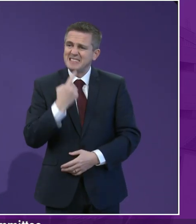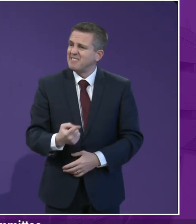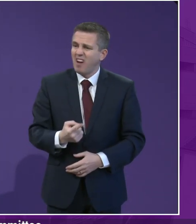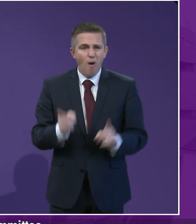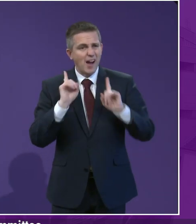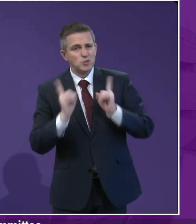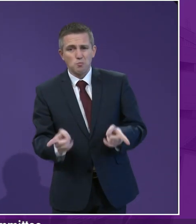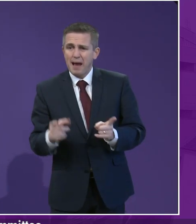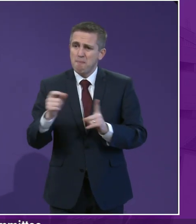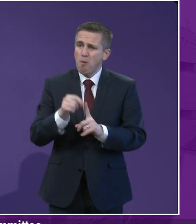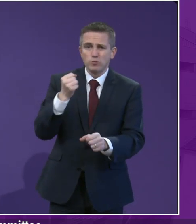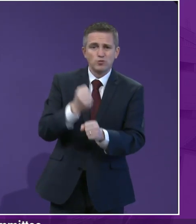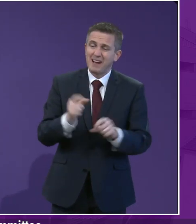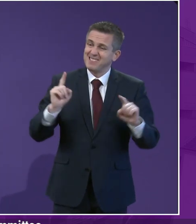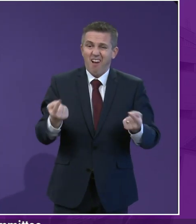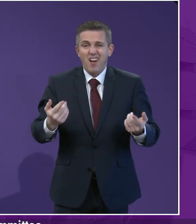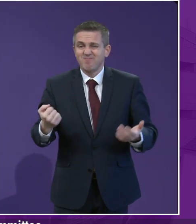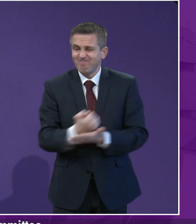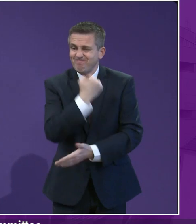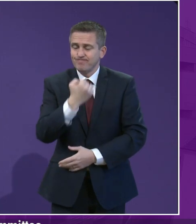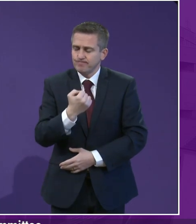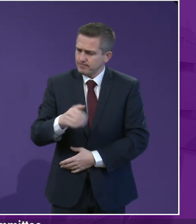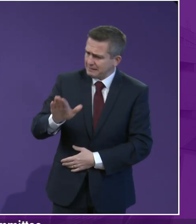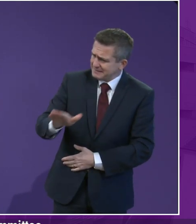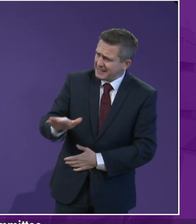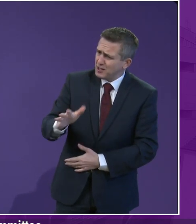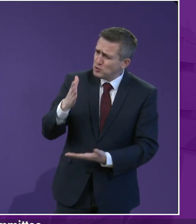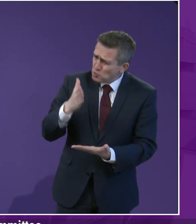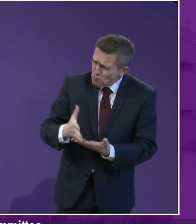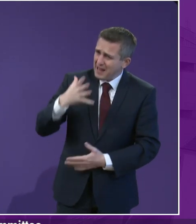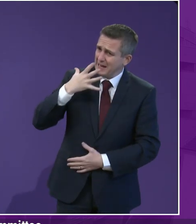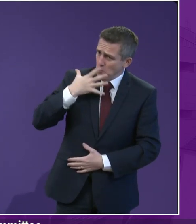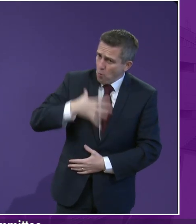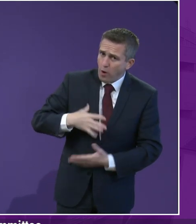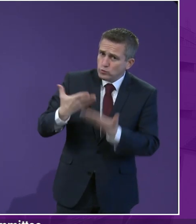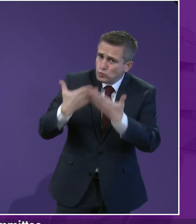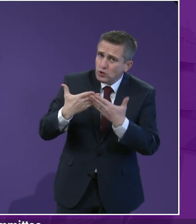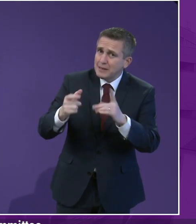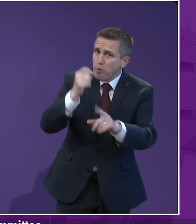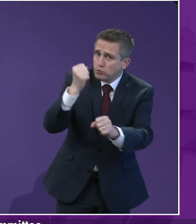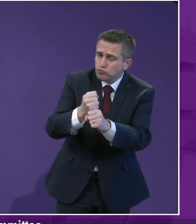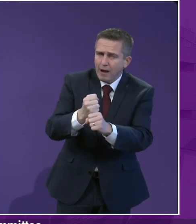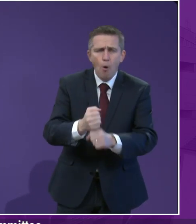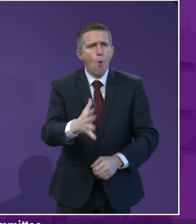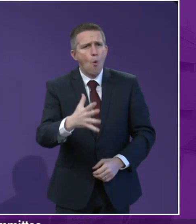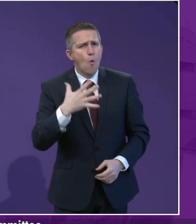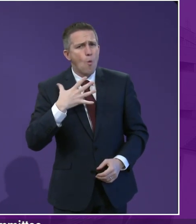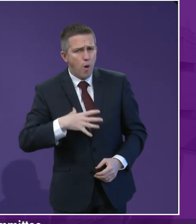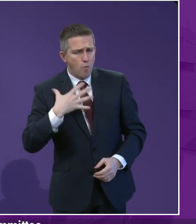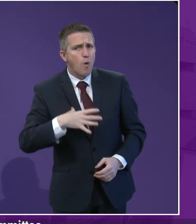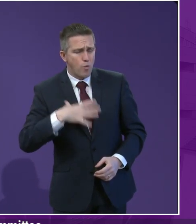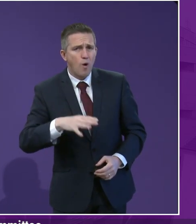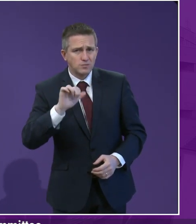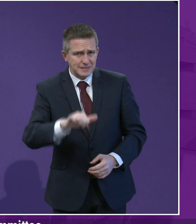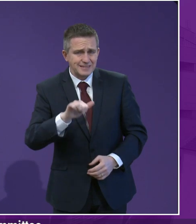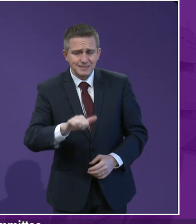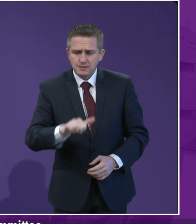but that's the impression that I gained. And the student said to me after it,